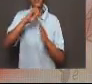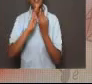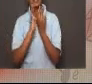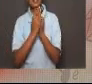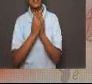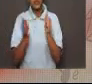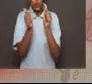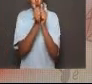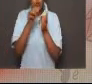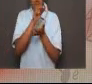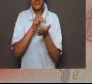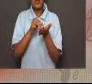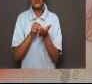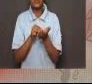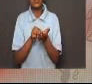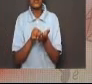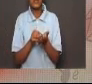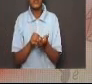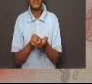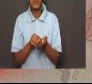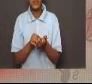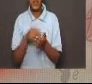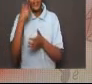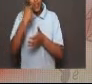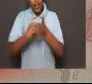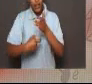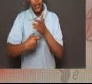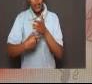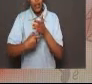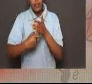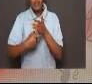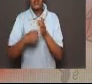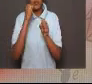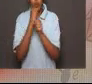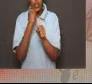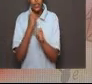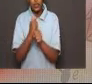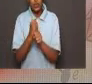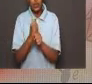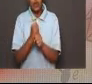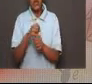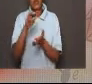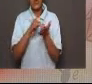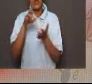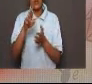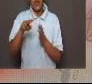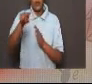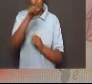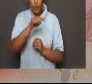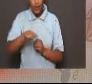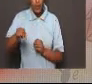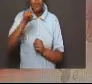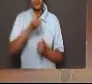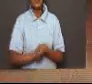treated within molecules results in the production of molecular orbitals.